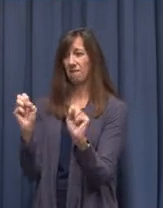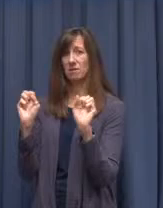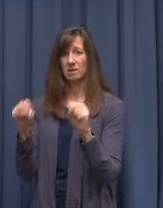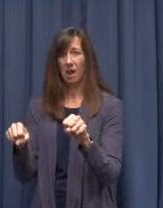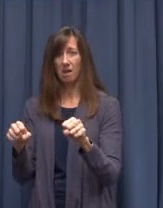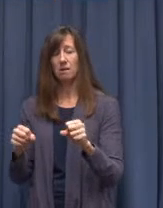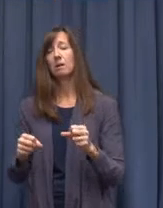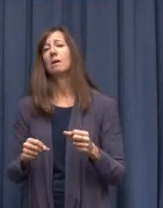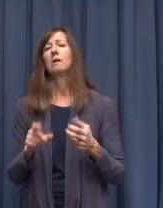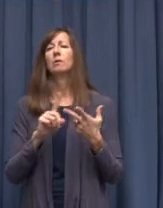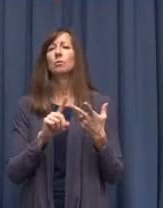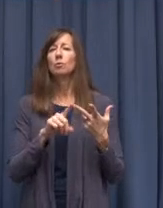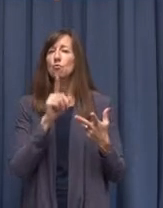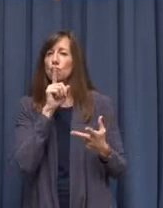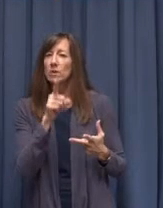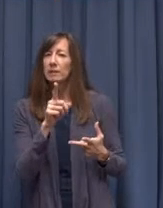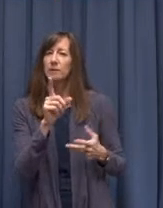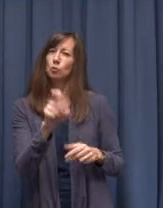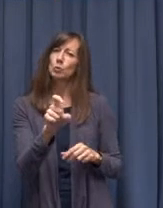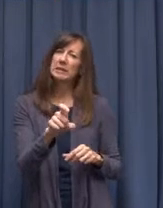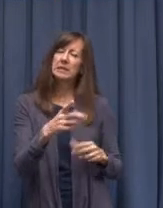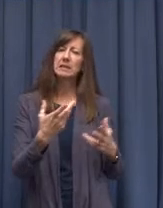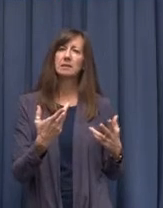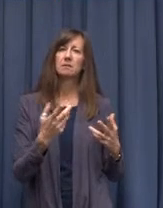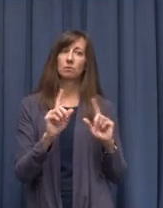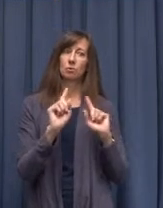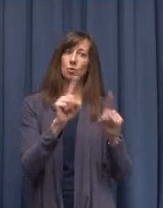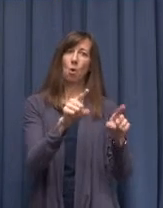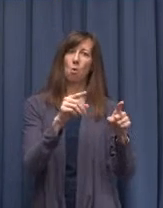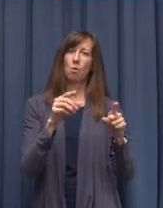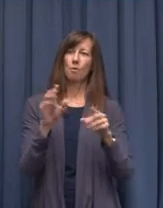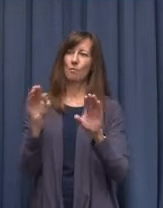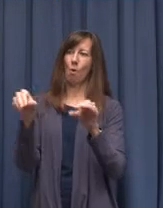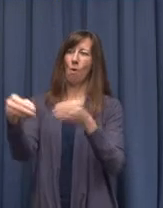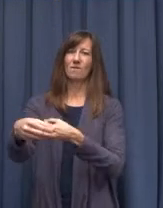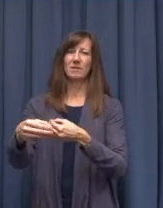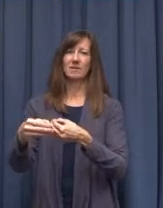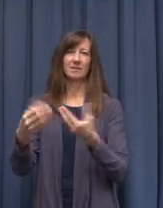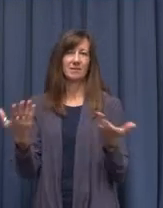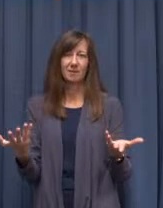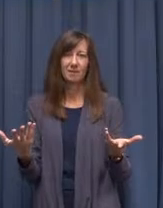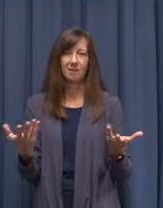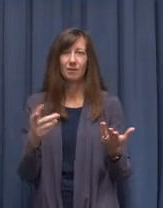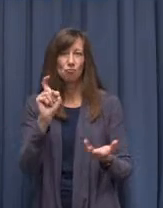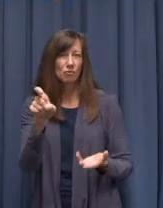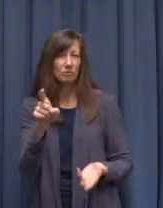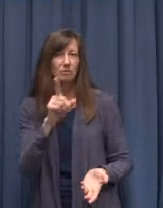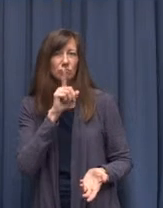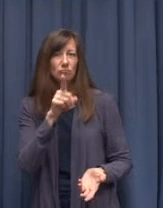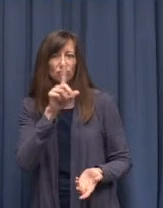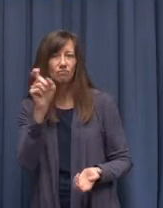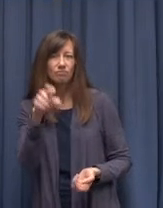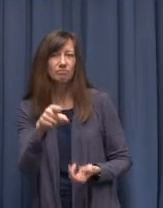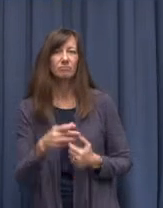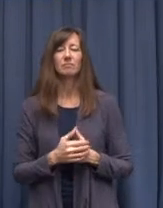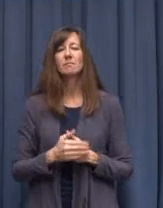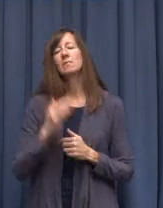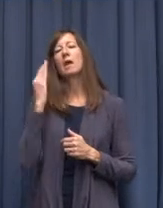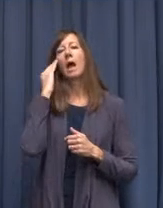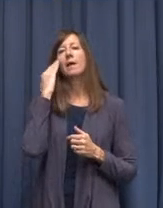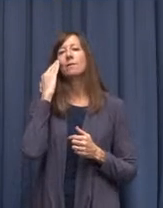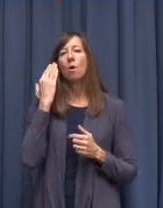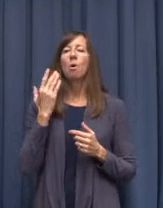Do you really need to be in the office at all? I know that we've been working to get back more towards normal,